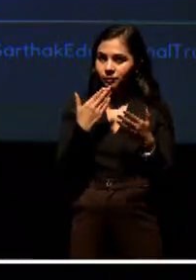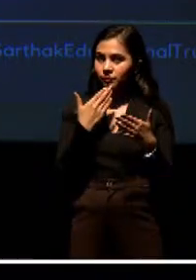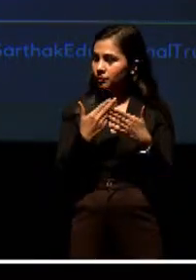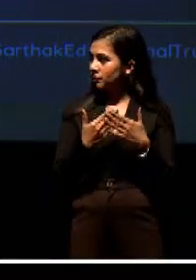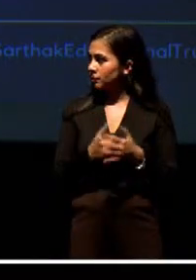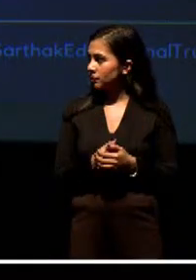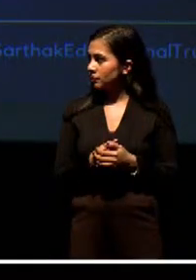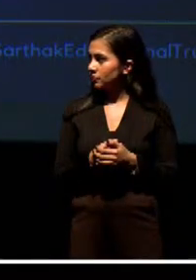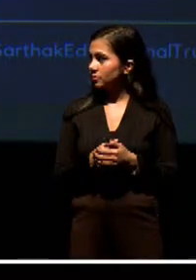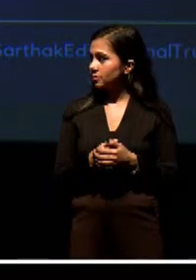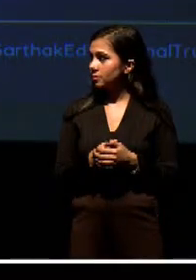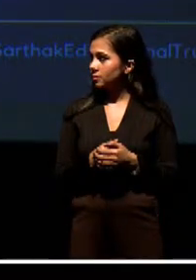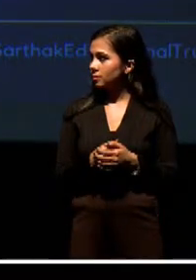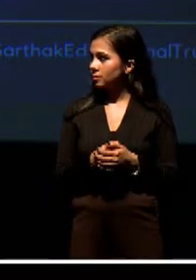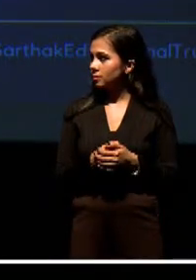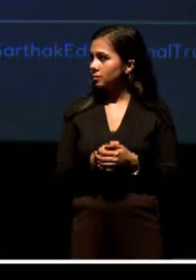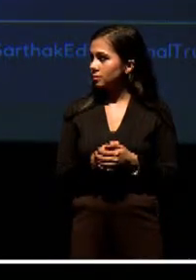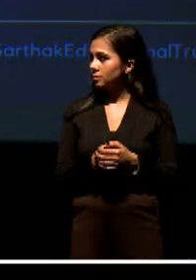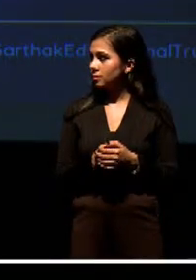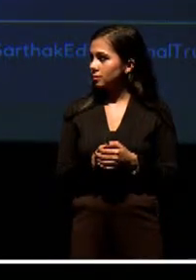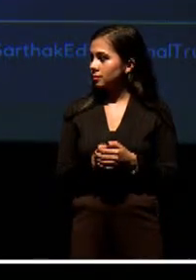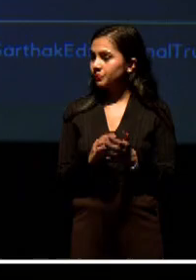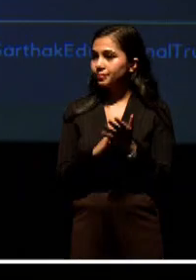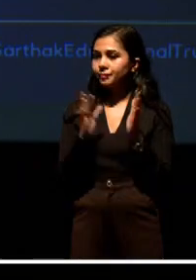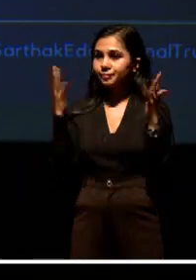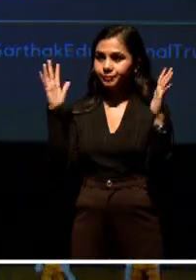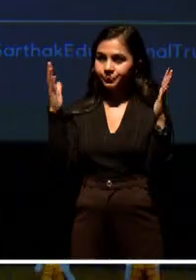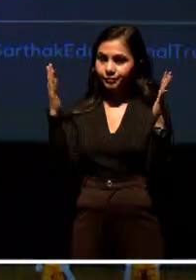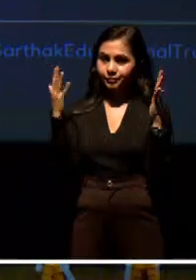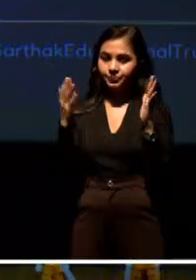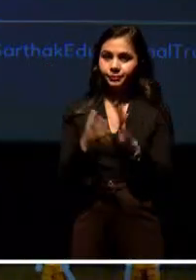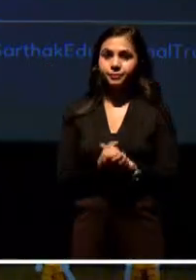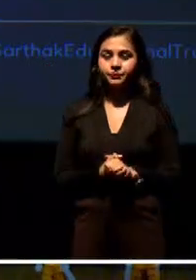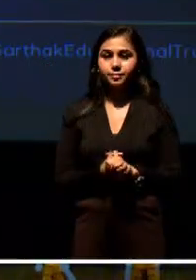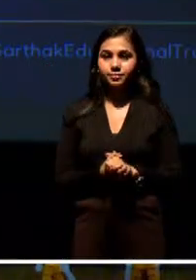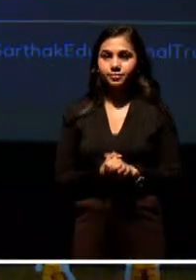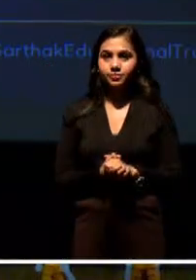So round of applause for yourself and the panel. And